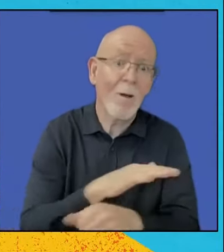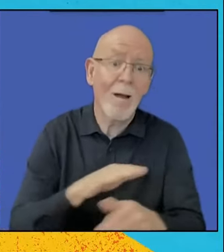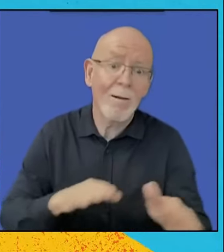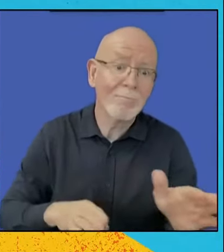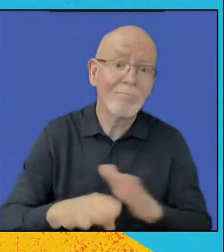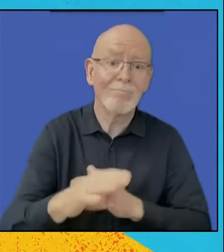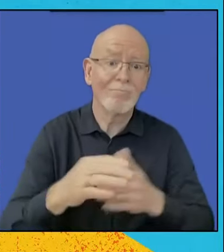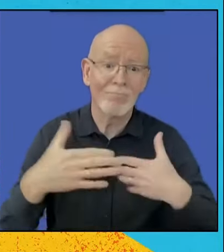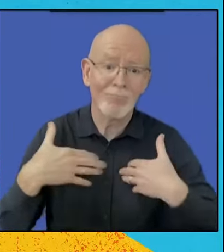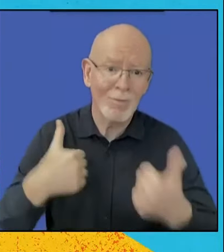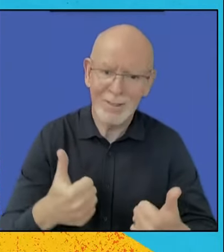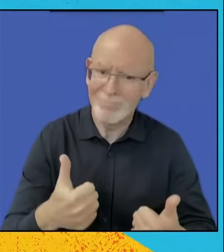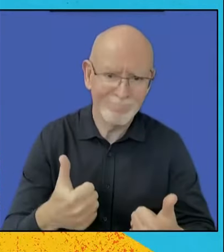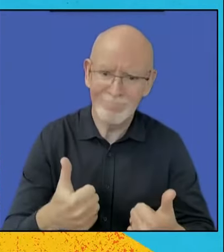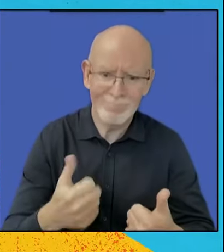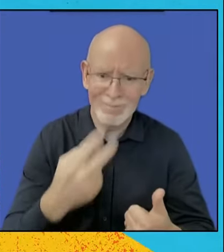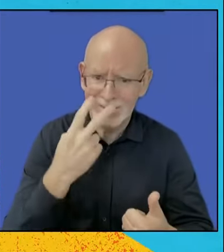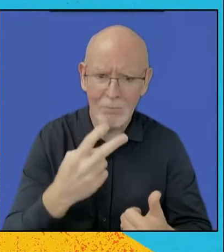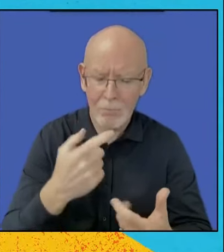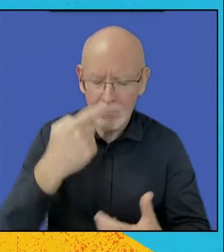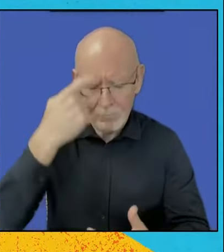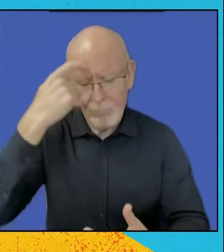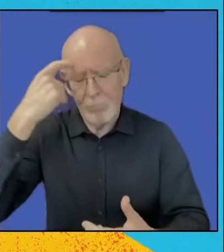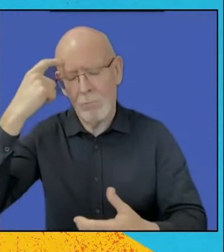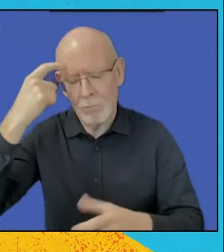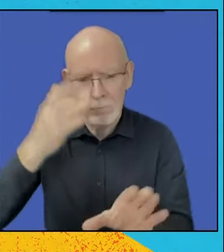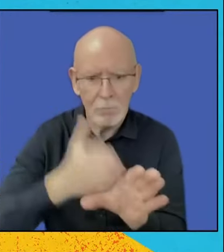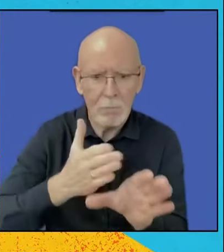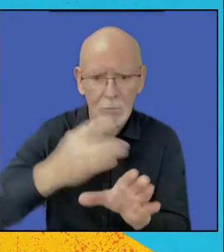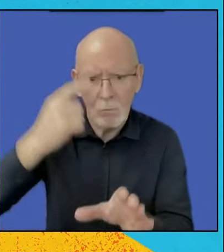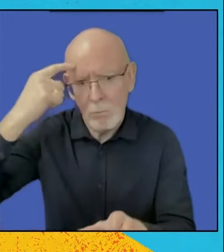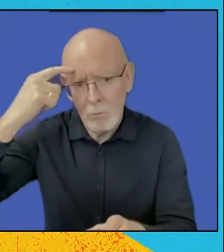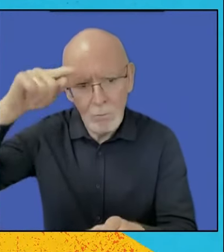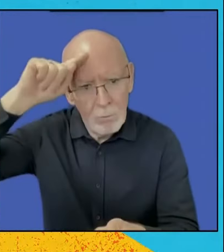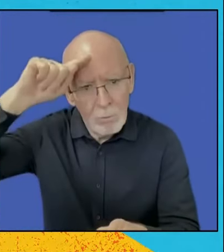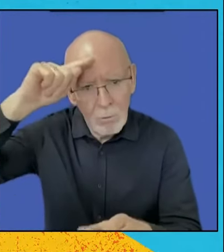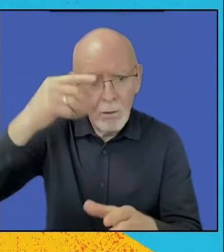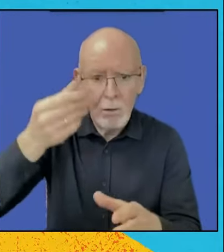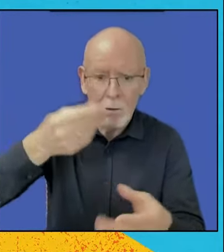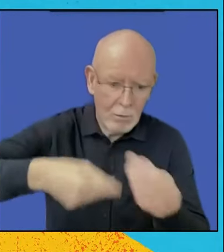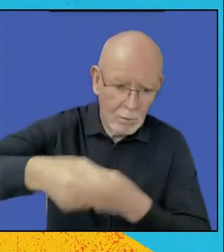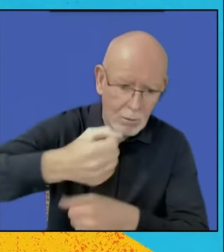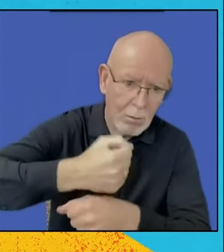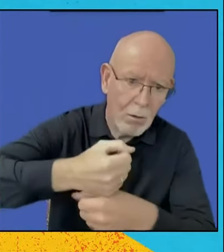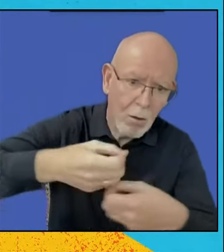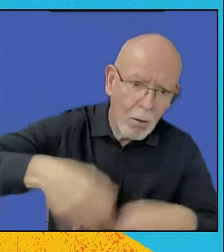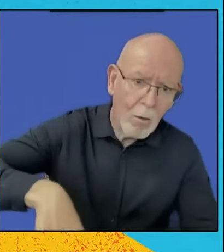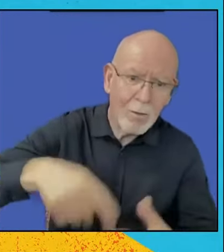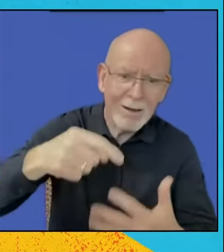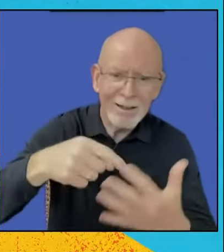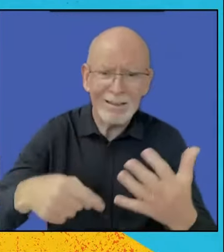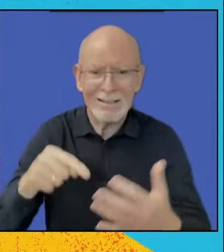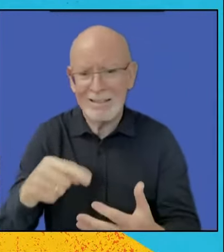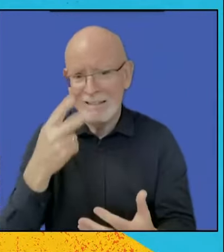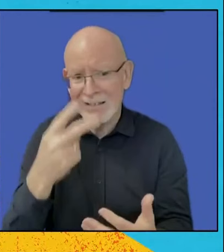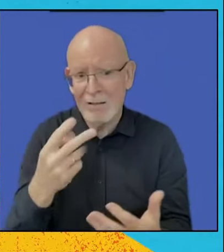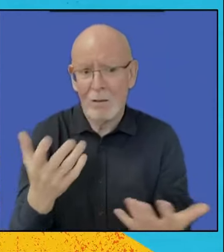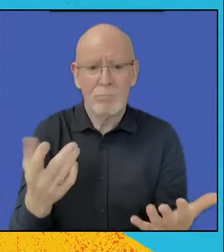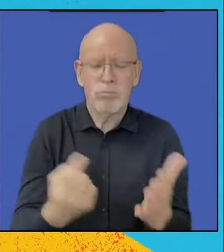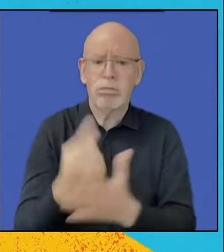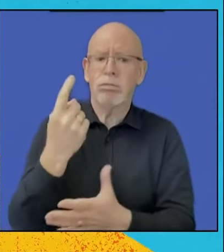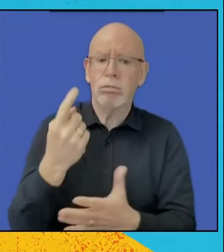It was clear that climate change came uninvited to our doorsteps, breaking all doors on its way in. This